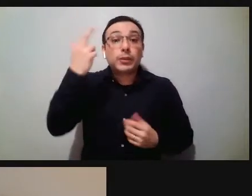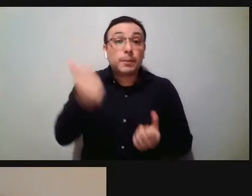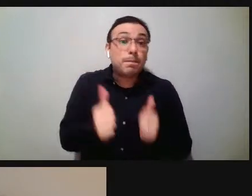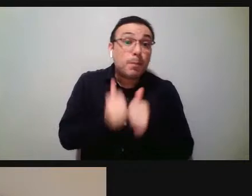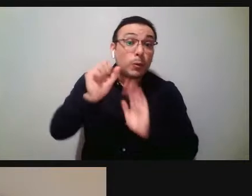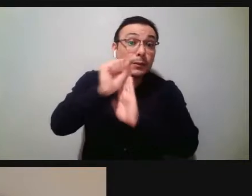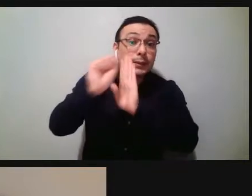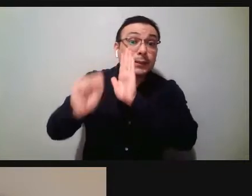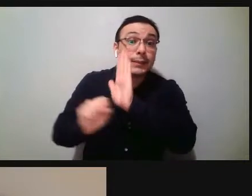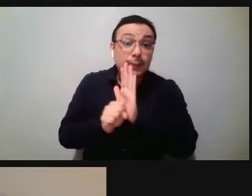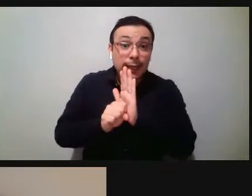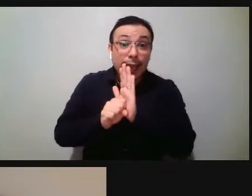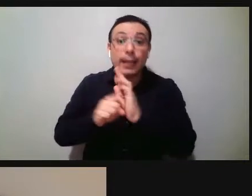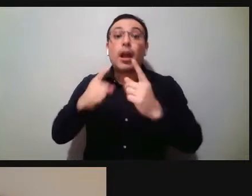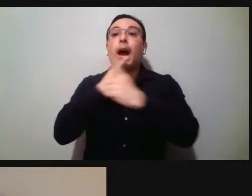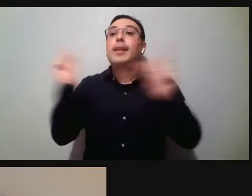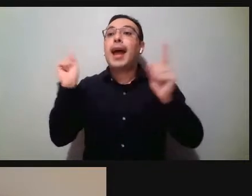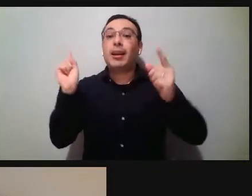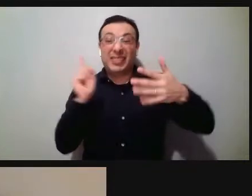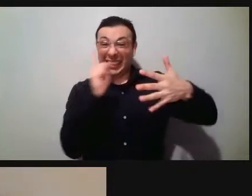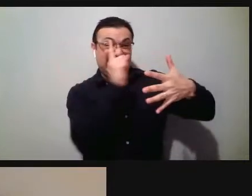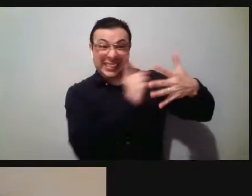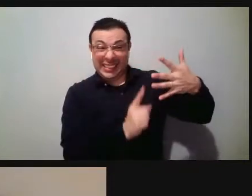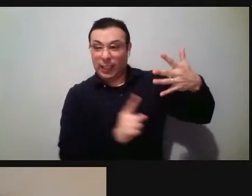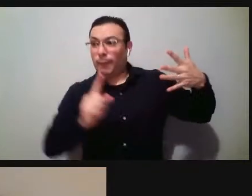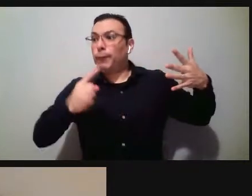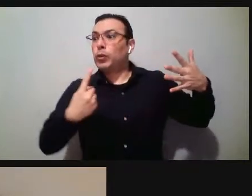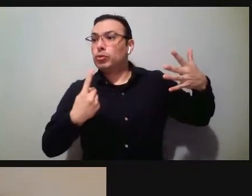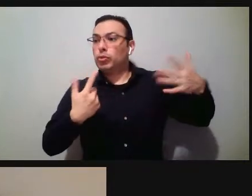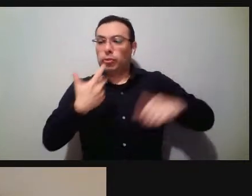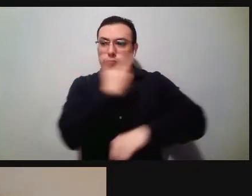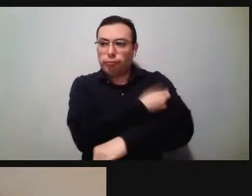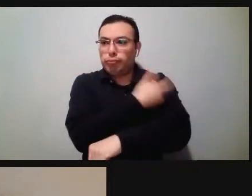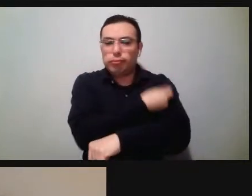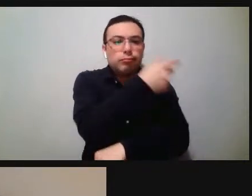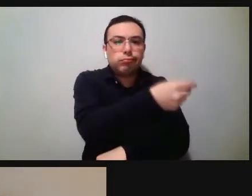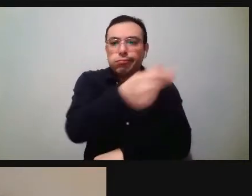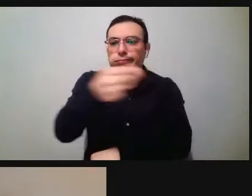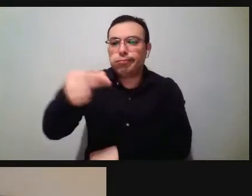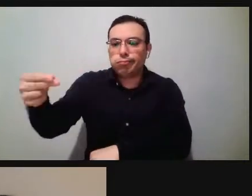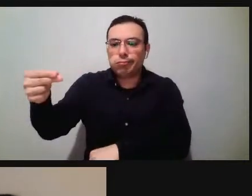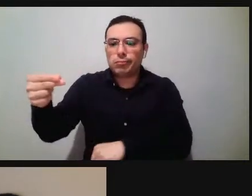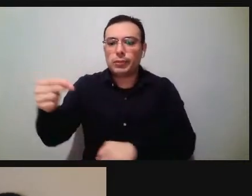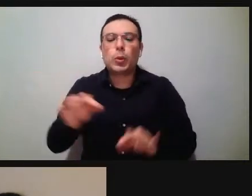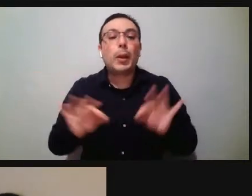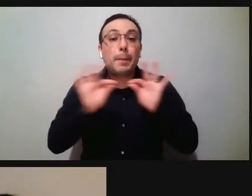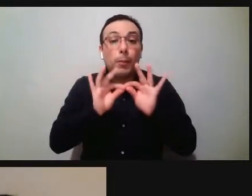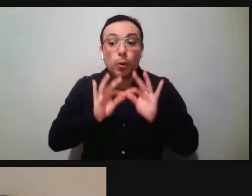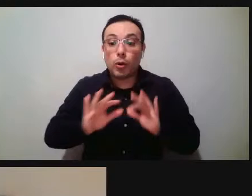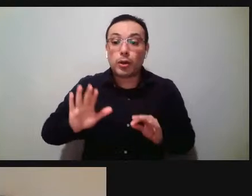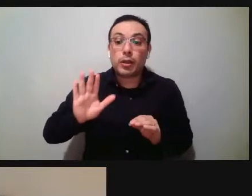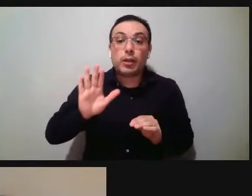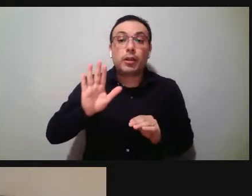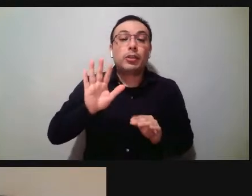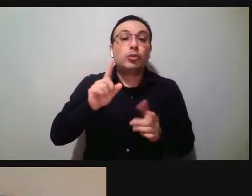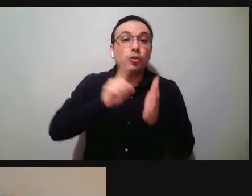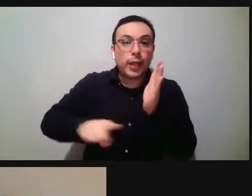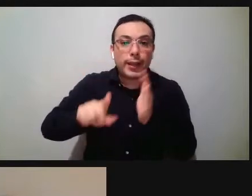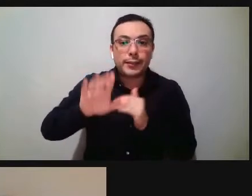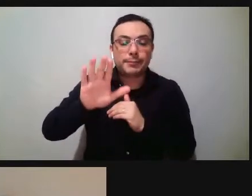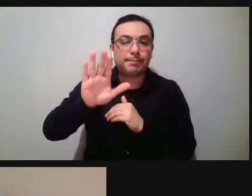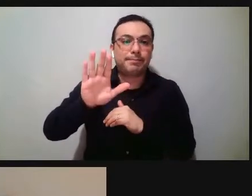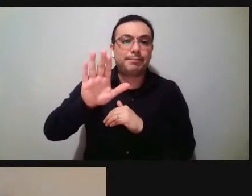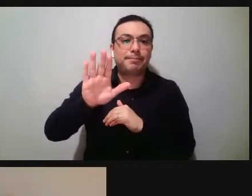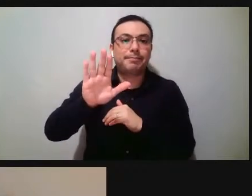terms of getting the COVID-19 vaccines. So it's very important in your state to check, because many of these things and